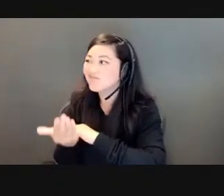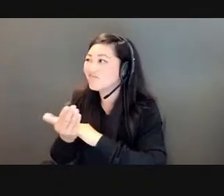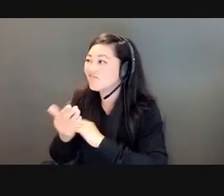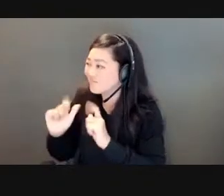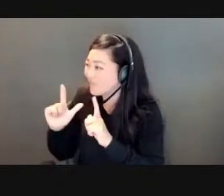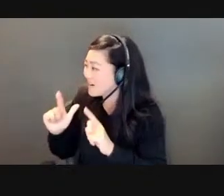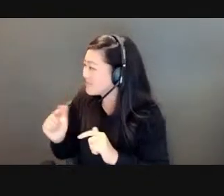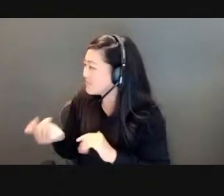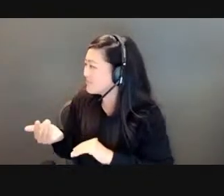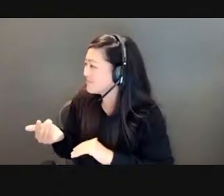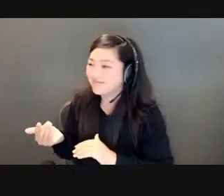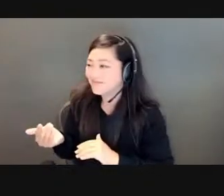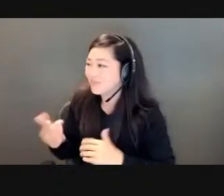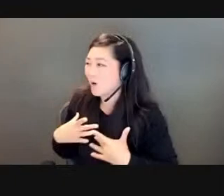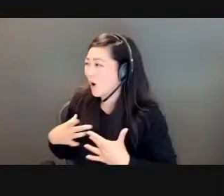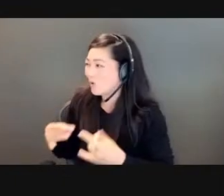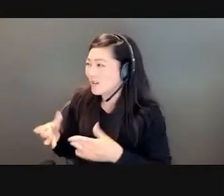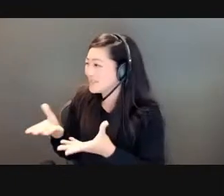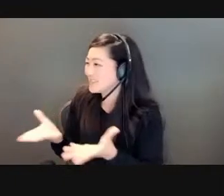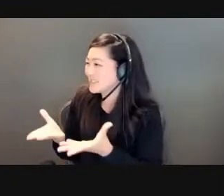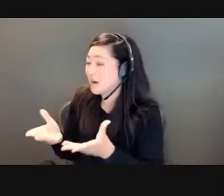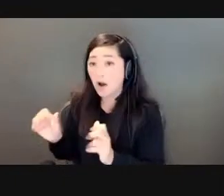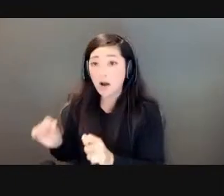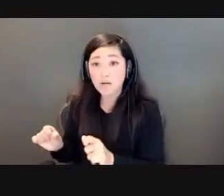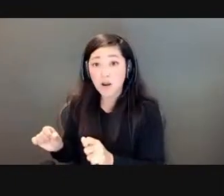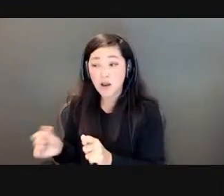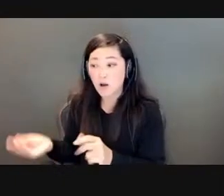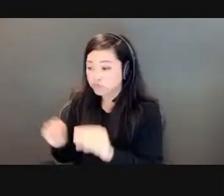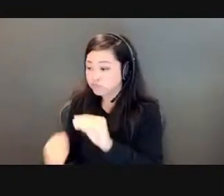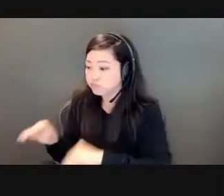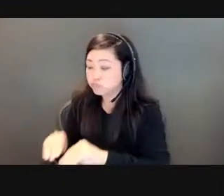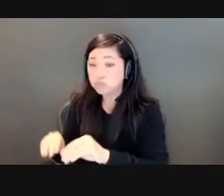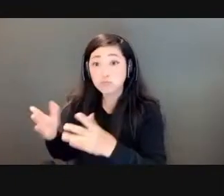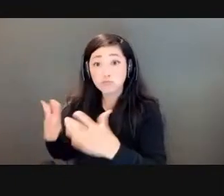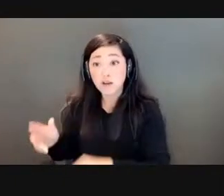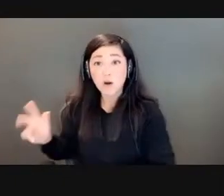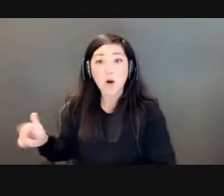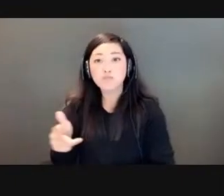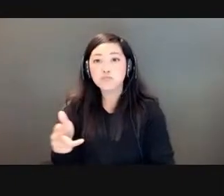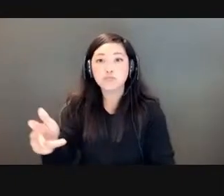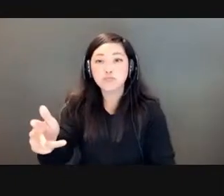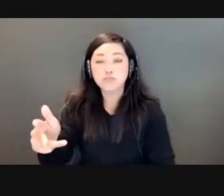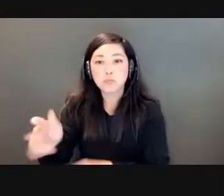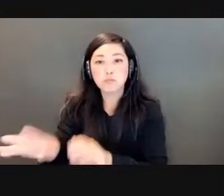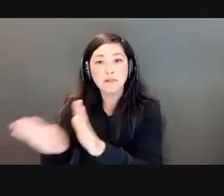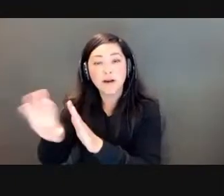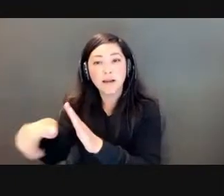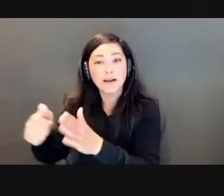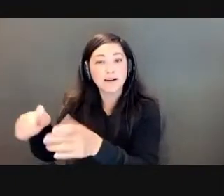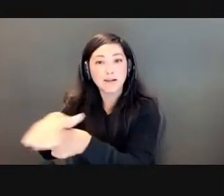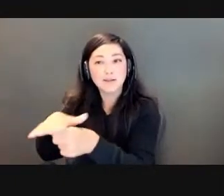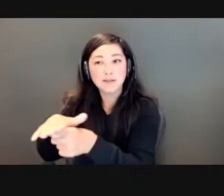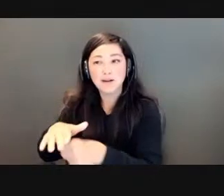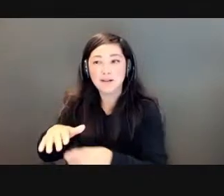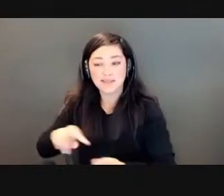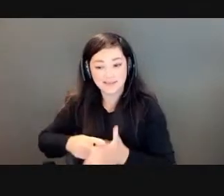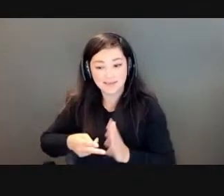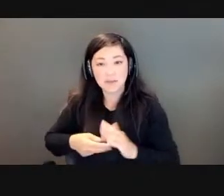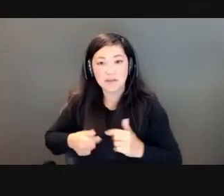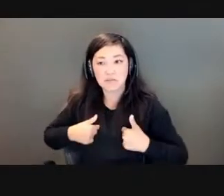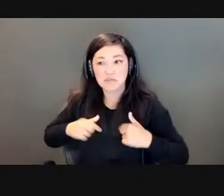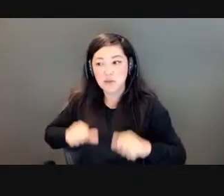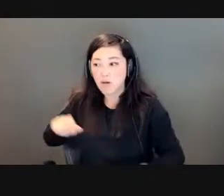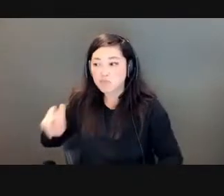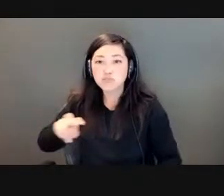there, I can just very quickly move on with no hassle, and I could just really get to explore a lot in a very